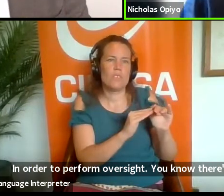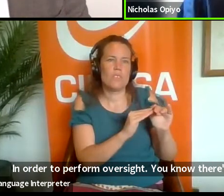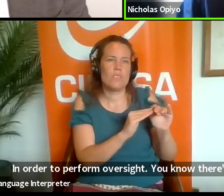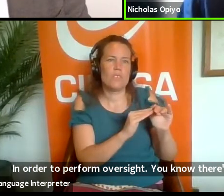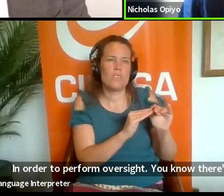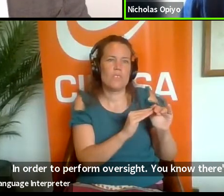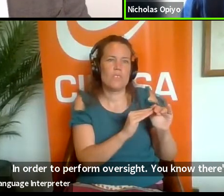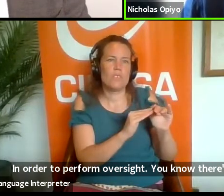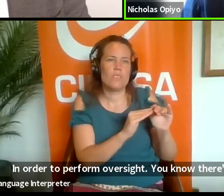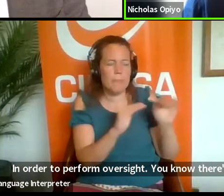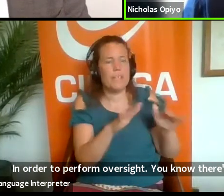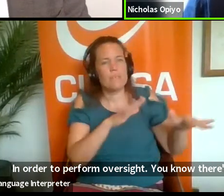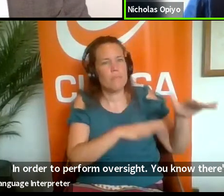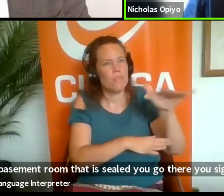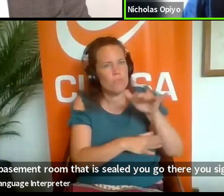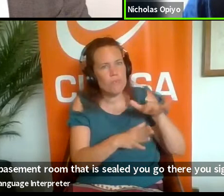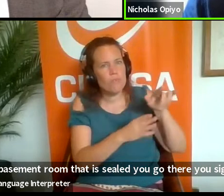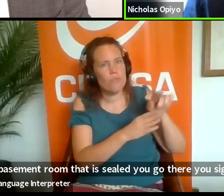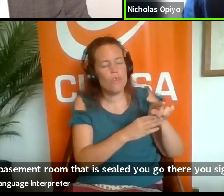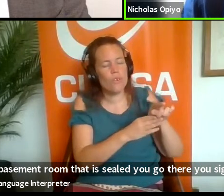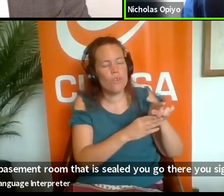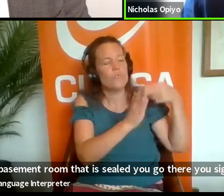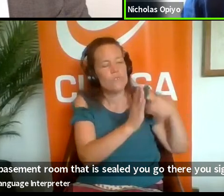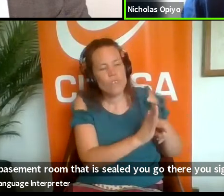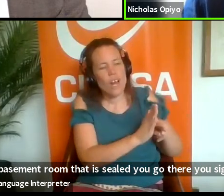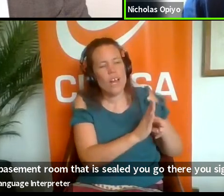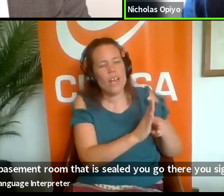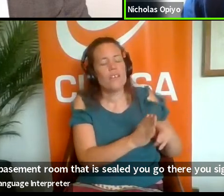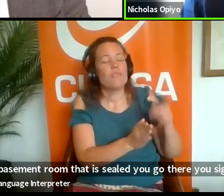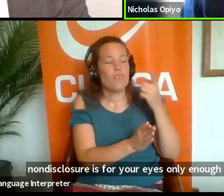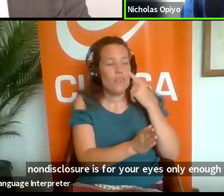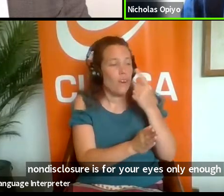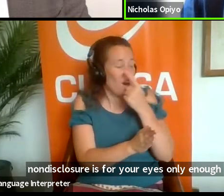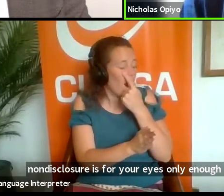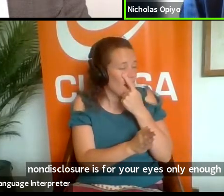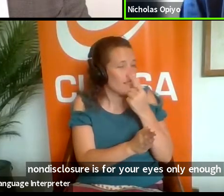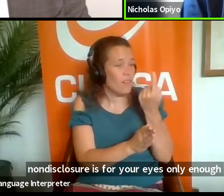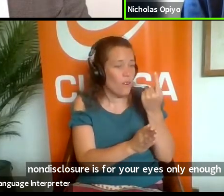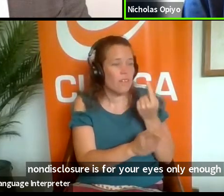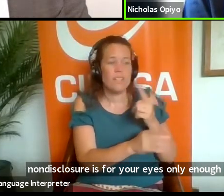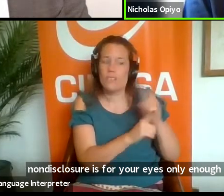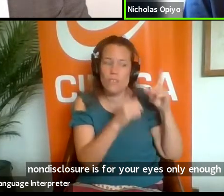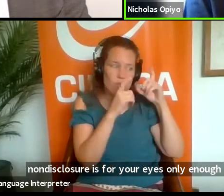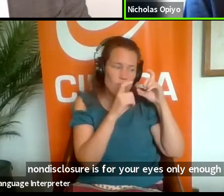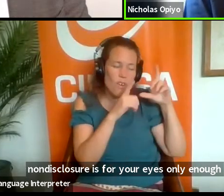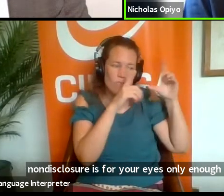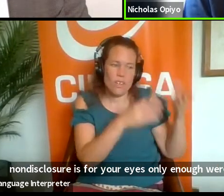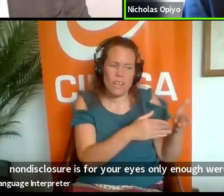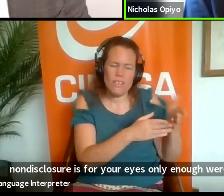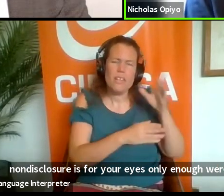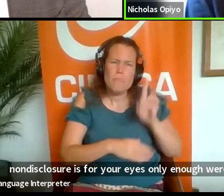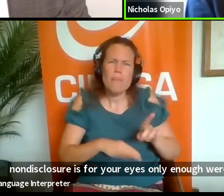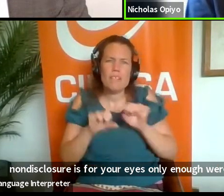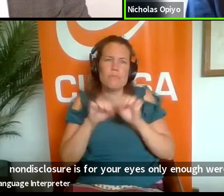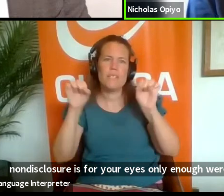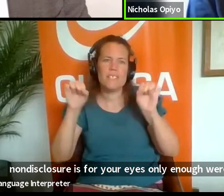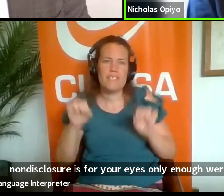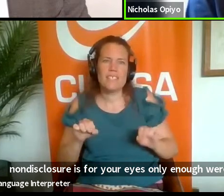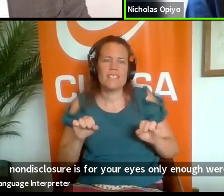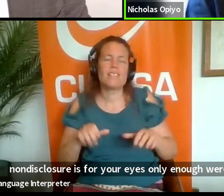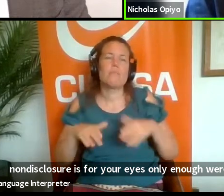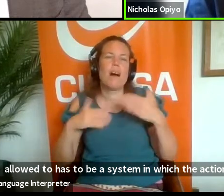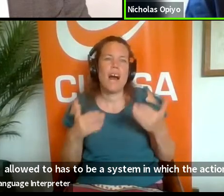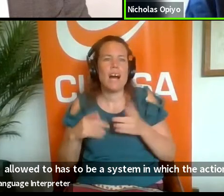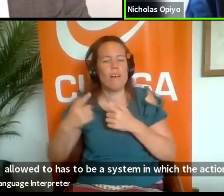You go there, you sign the non-disclosure. It's for your eyes only, no phones allowed. There has to be a system in which the actions of our